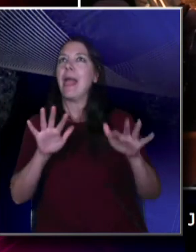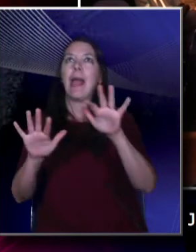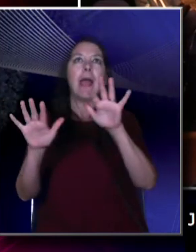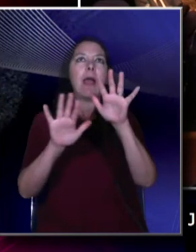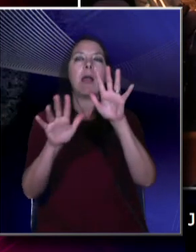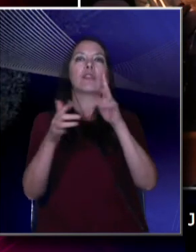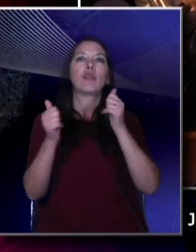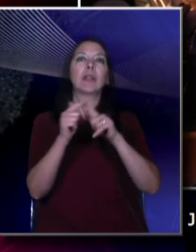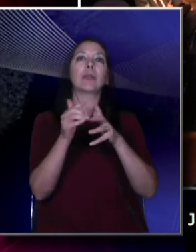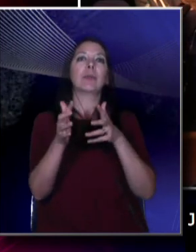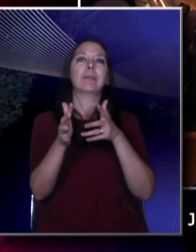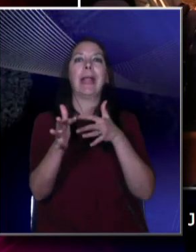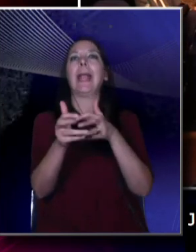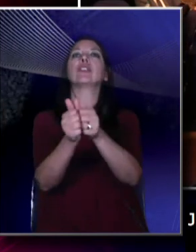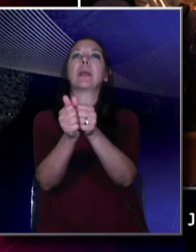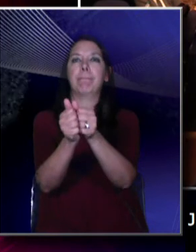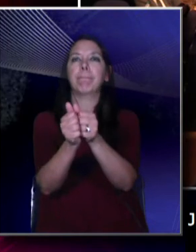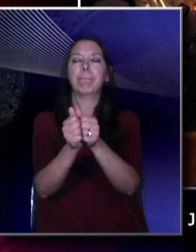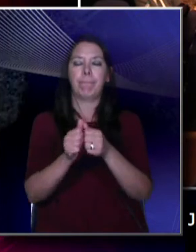start?